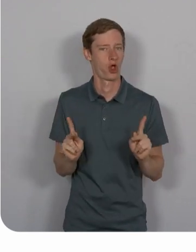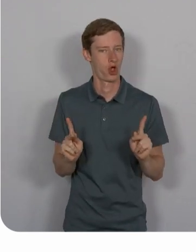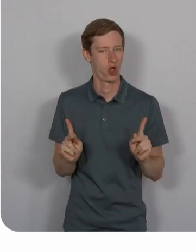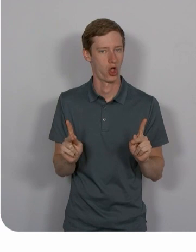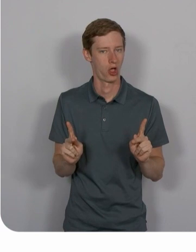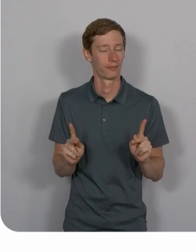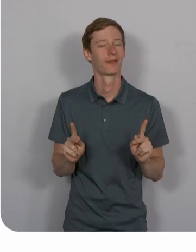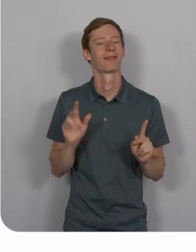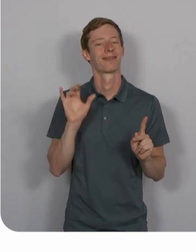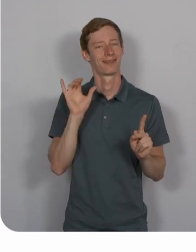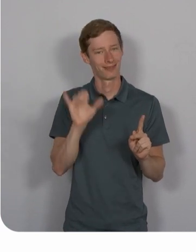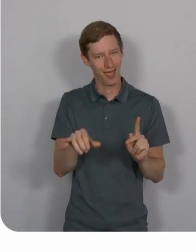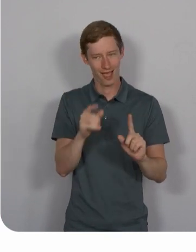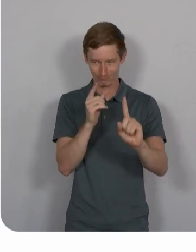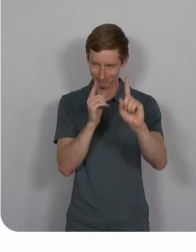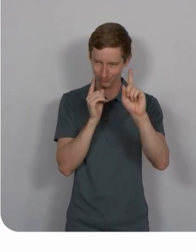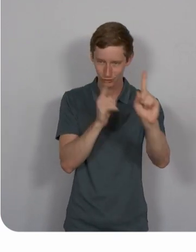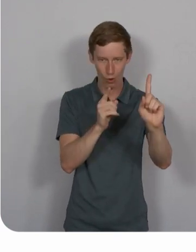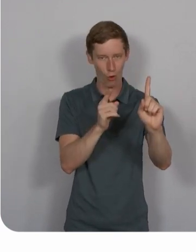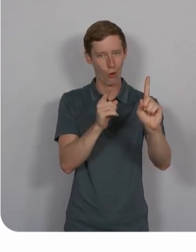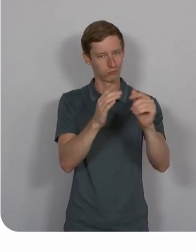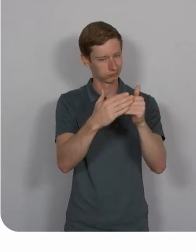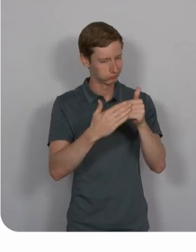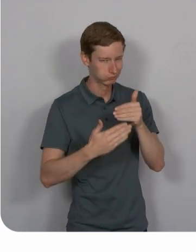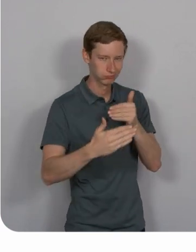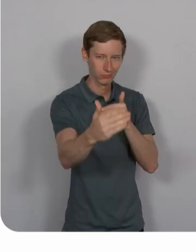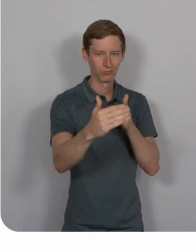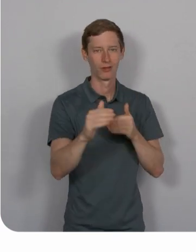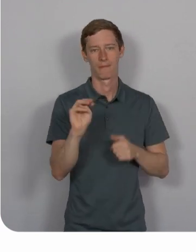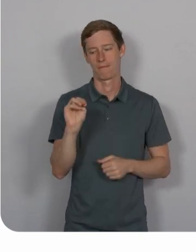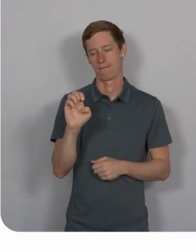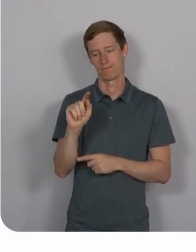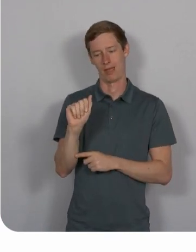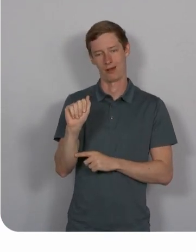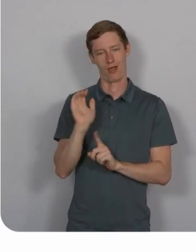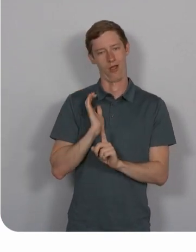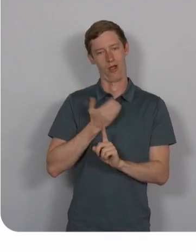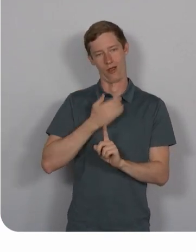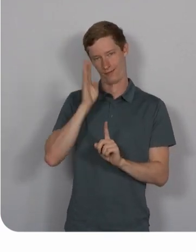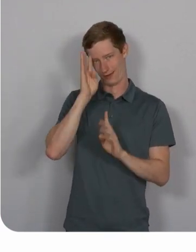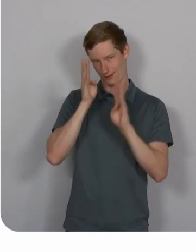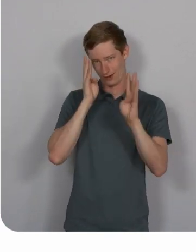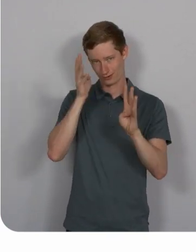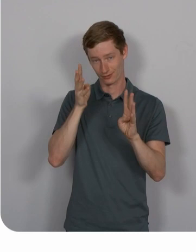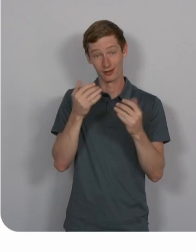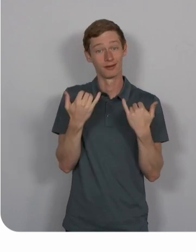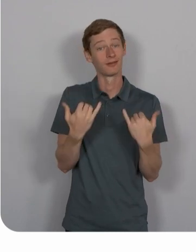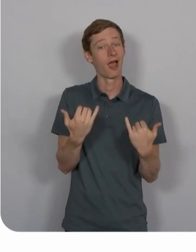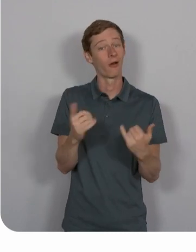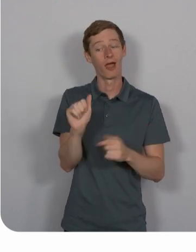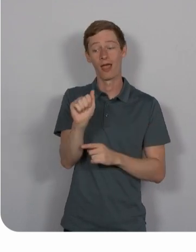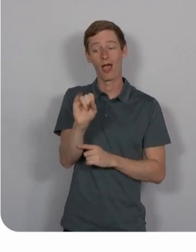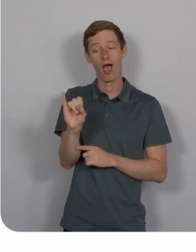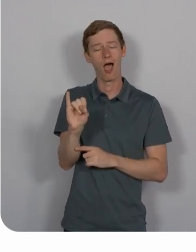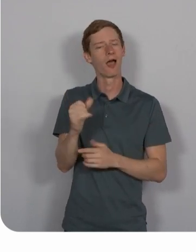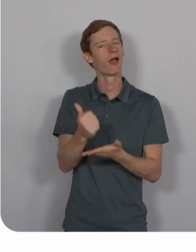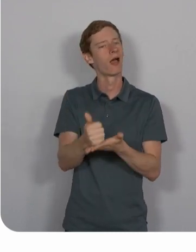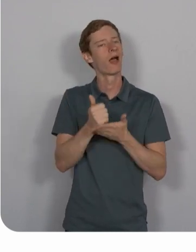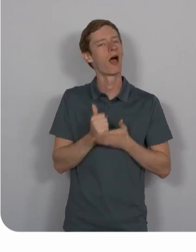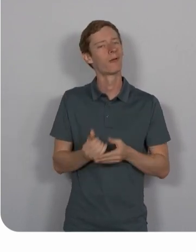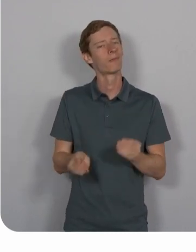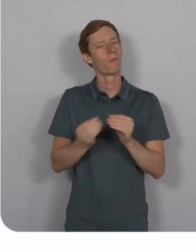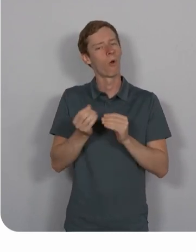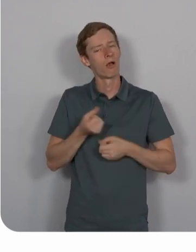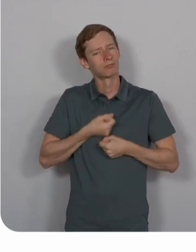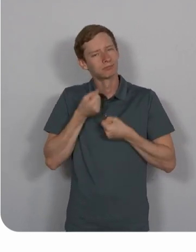be, how Meta chooses to innovate. And now, we have artificial intelligence that can help us be more expressive,